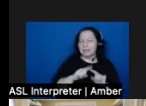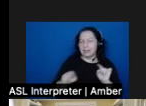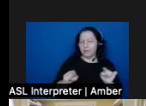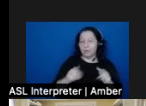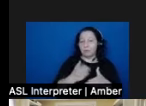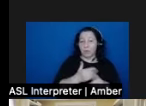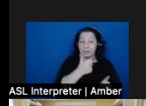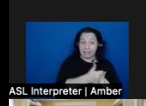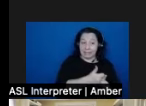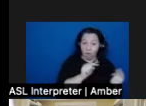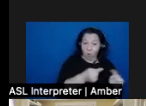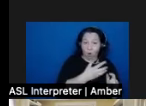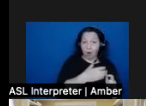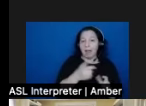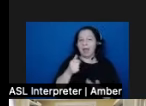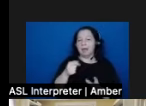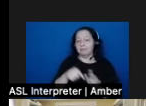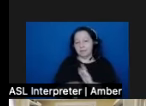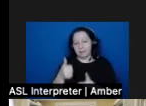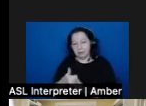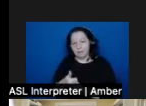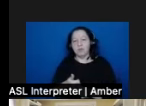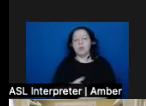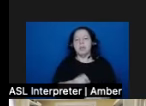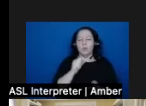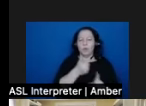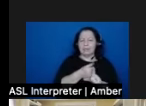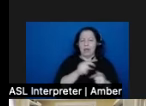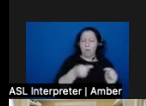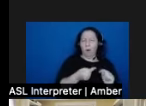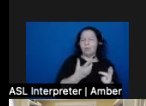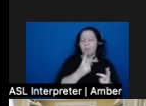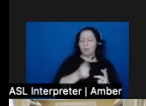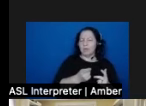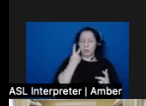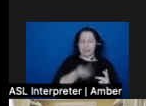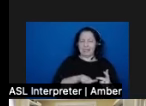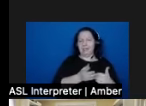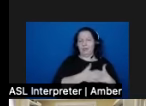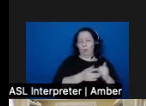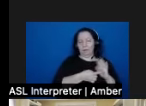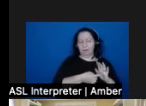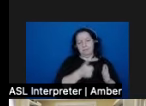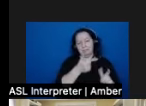self-harm and suicide. So really looking for warning signs such as self-mutilation, cutting,